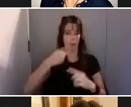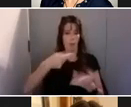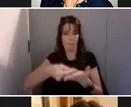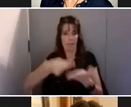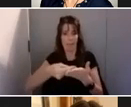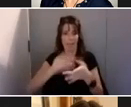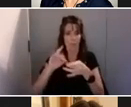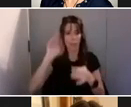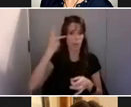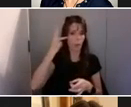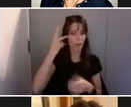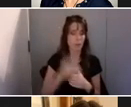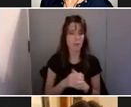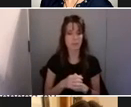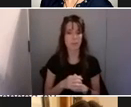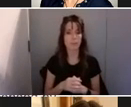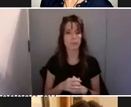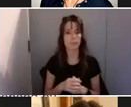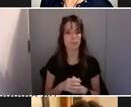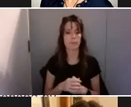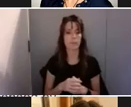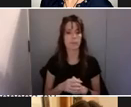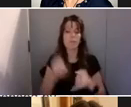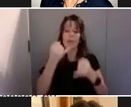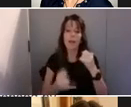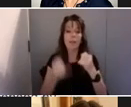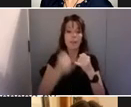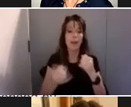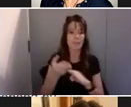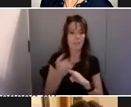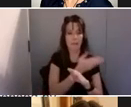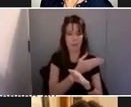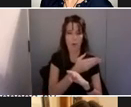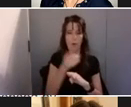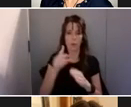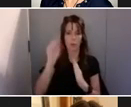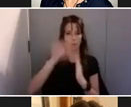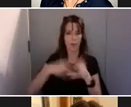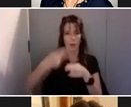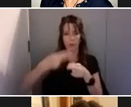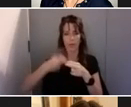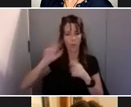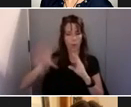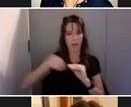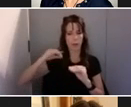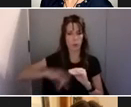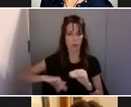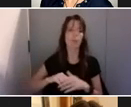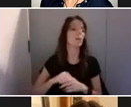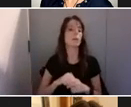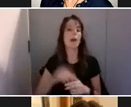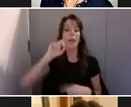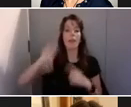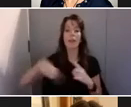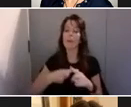what's behind different groups. Lastly, before I have you fill out your name for extra credit, consider being a